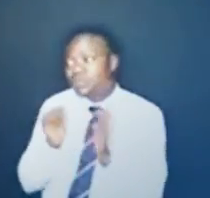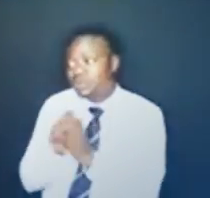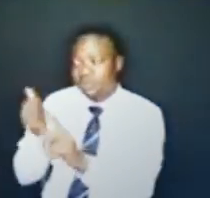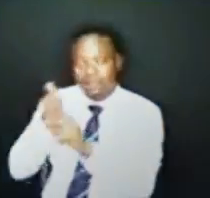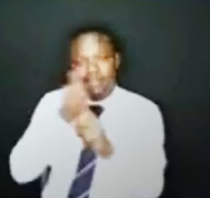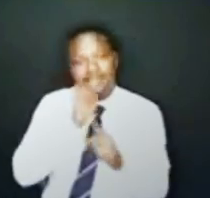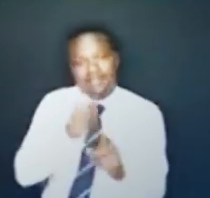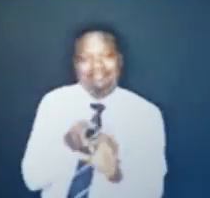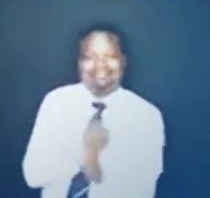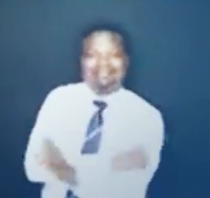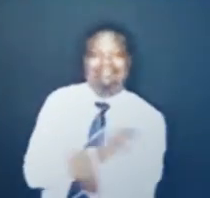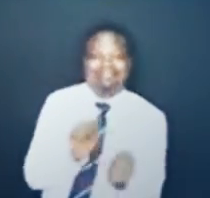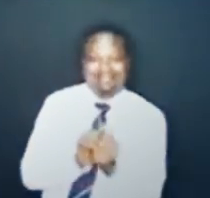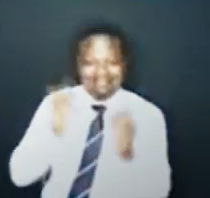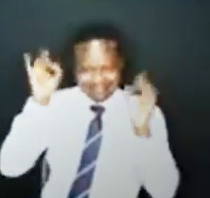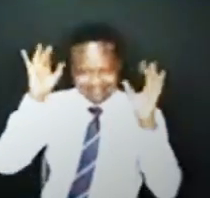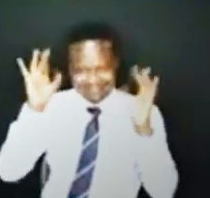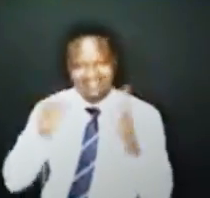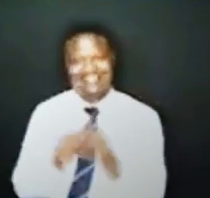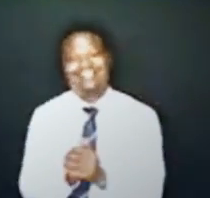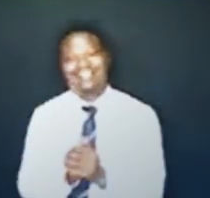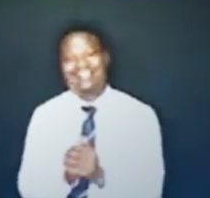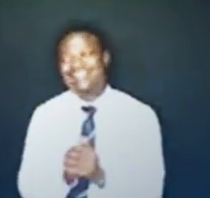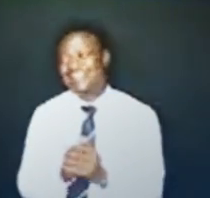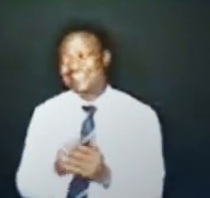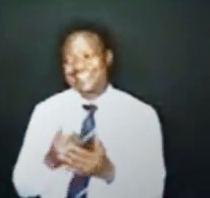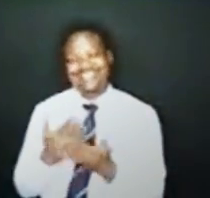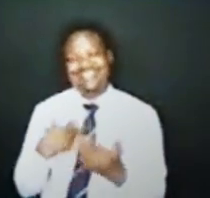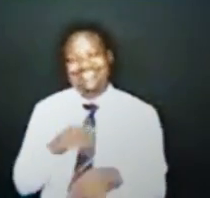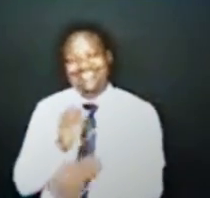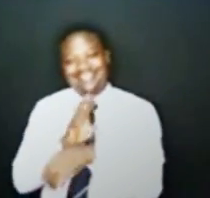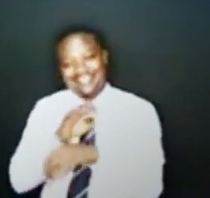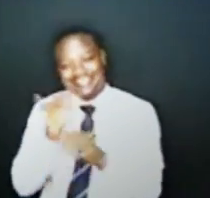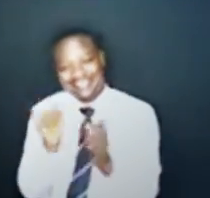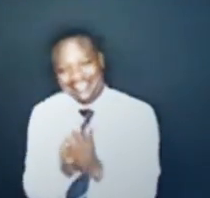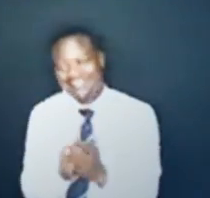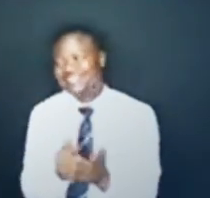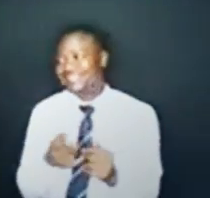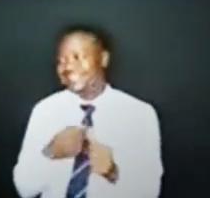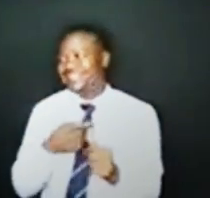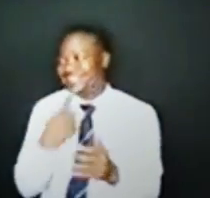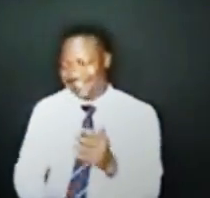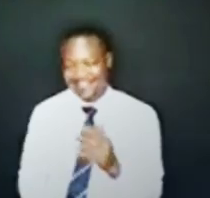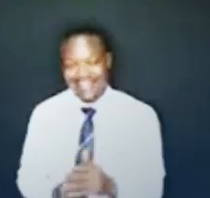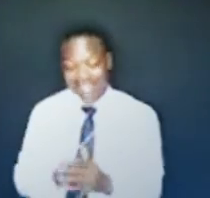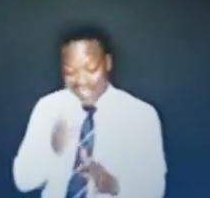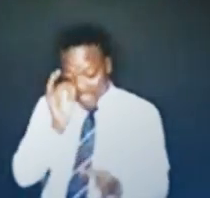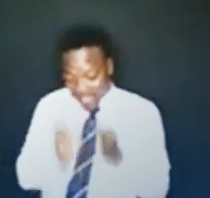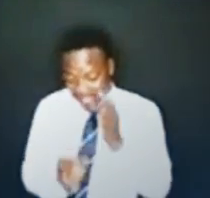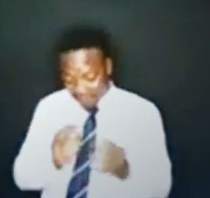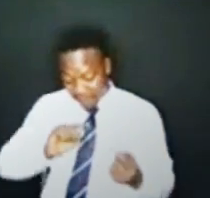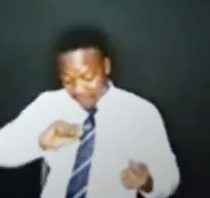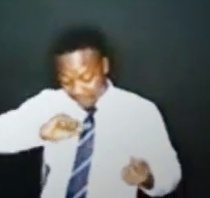Now my counsel was that one, if